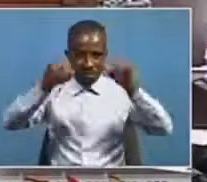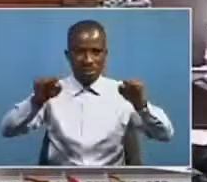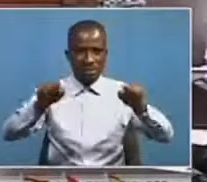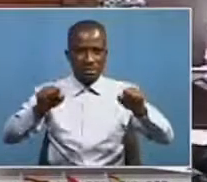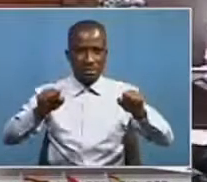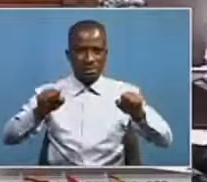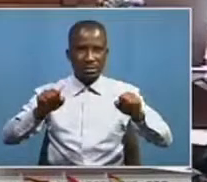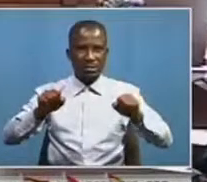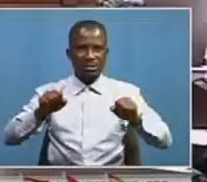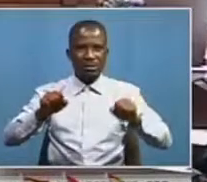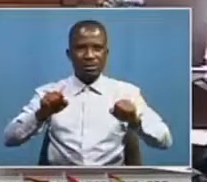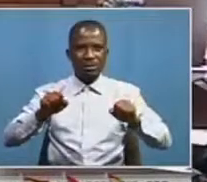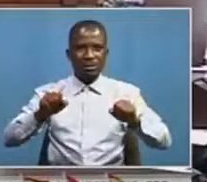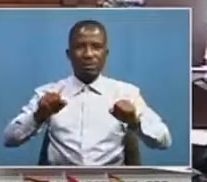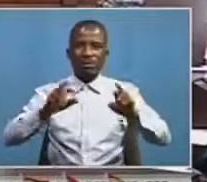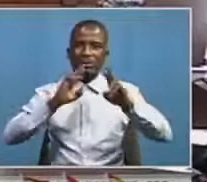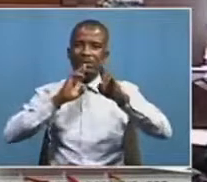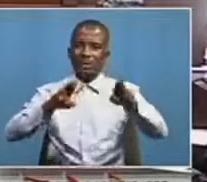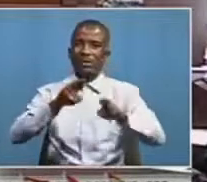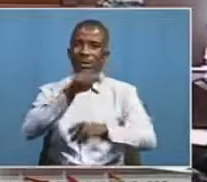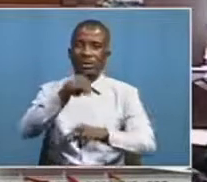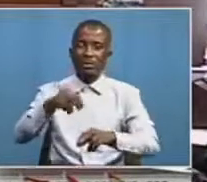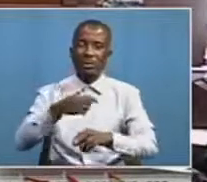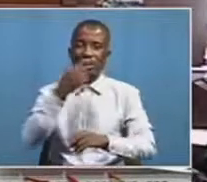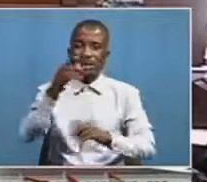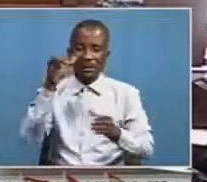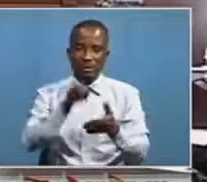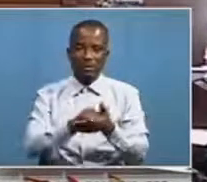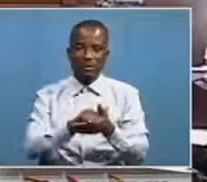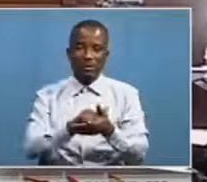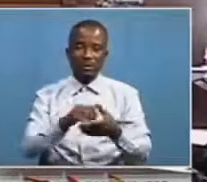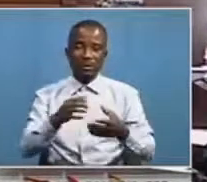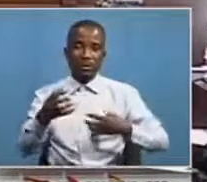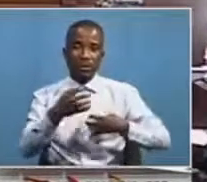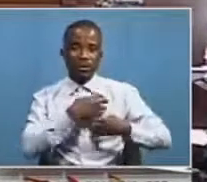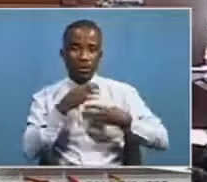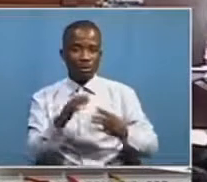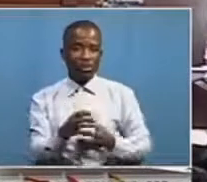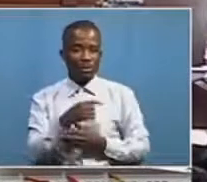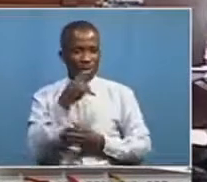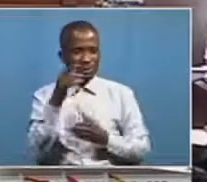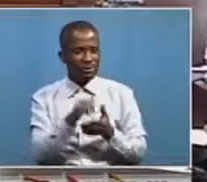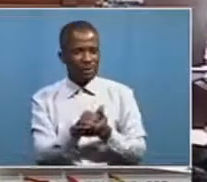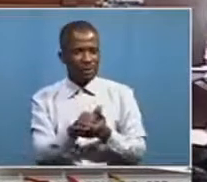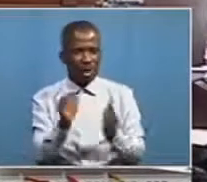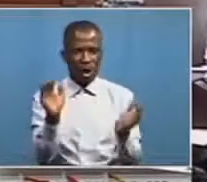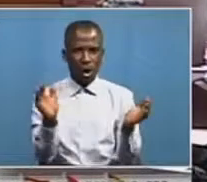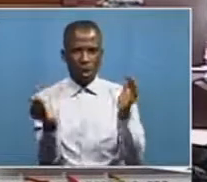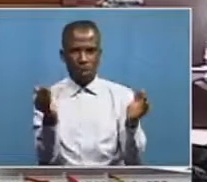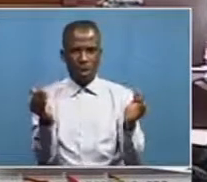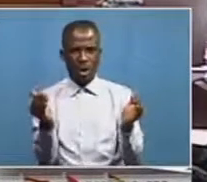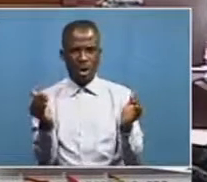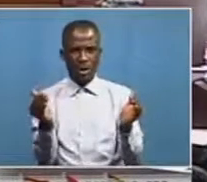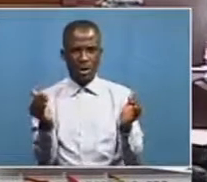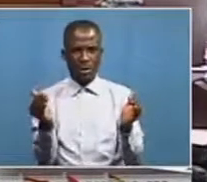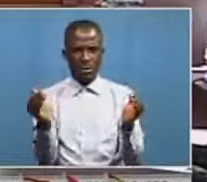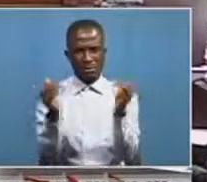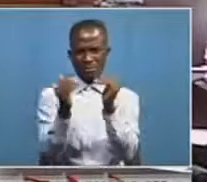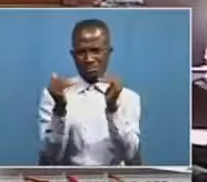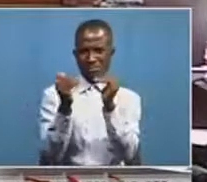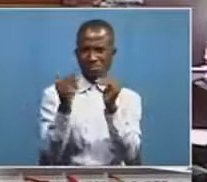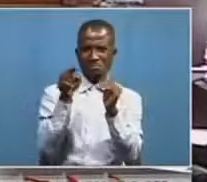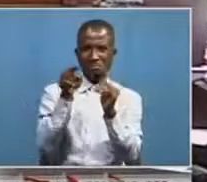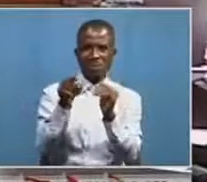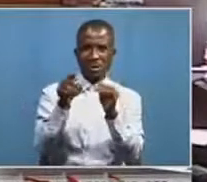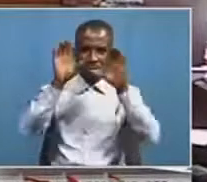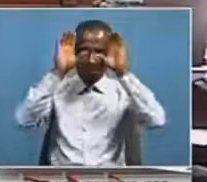The respondents argued further that the thrust of the petitioner's complaints relates to the errors contained in the declaration of the winner of the